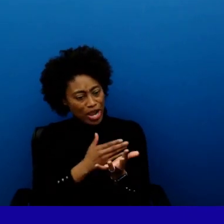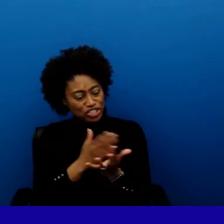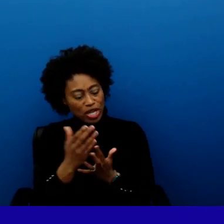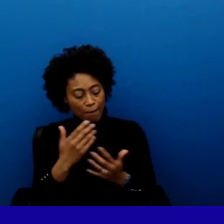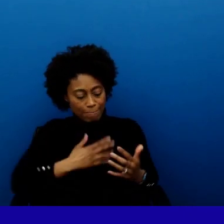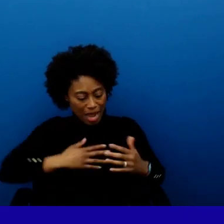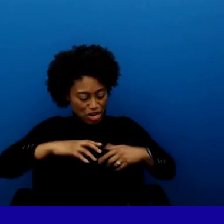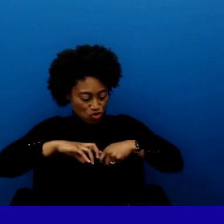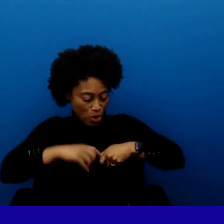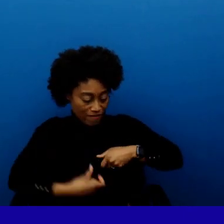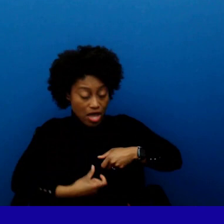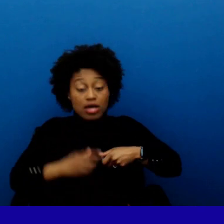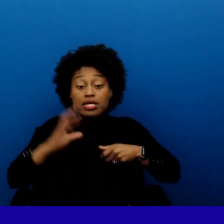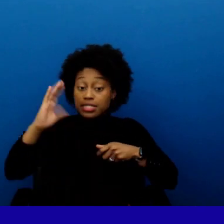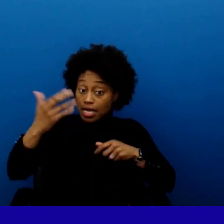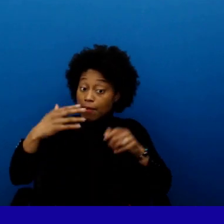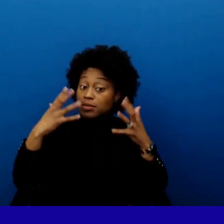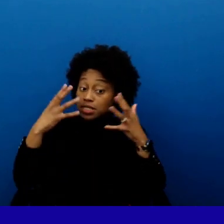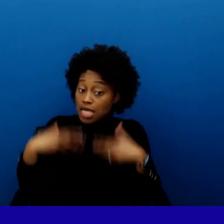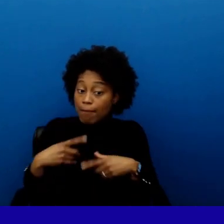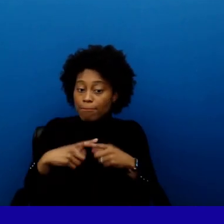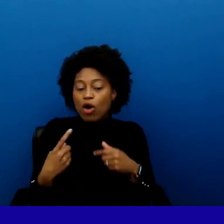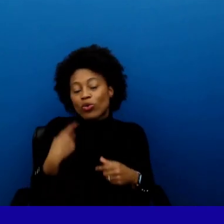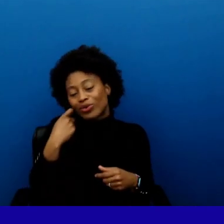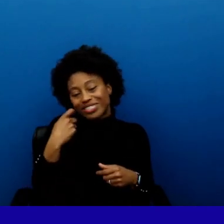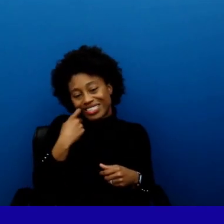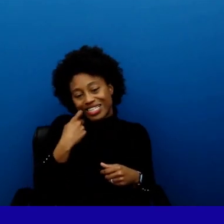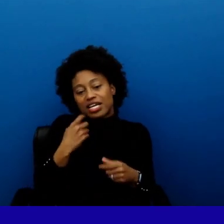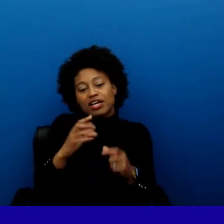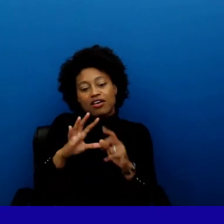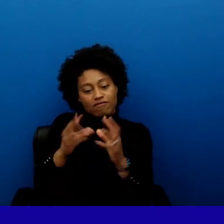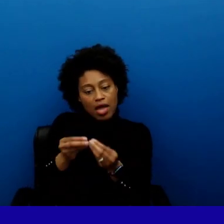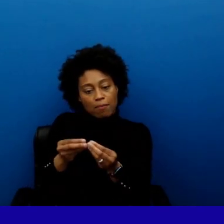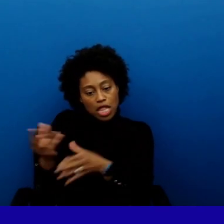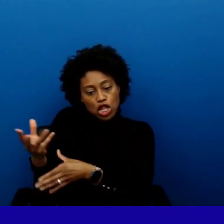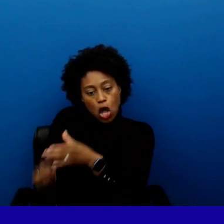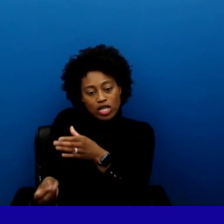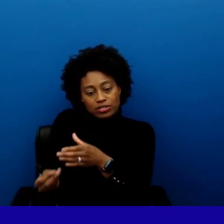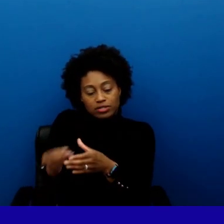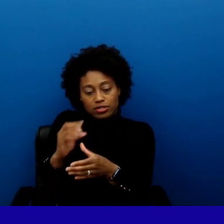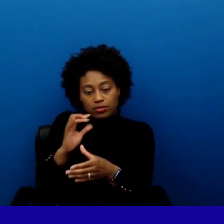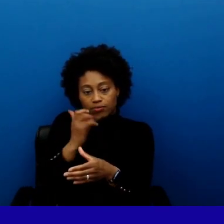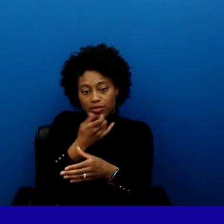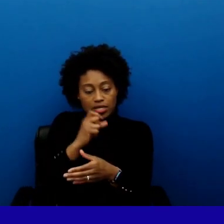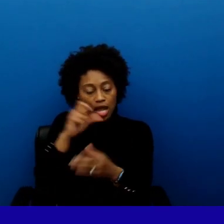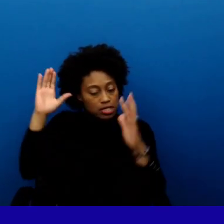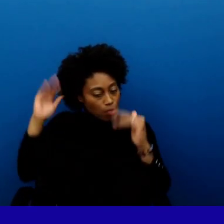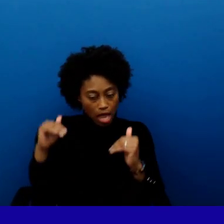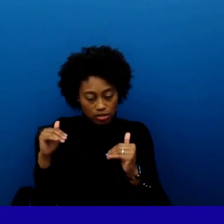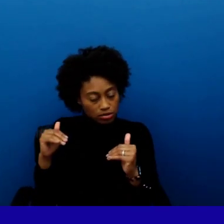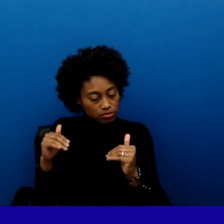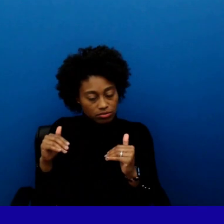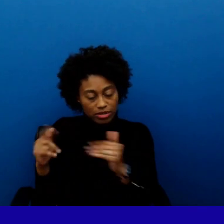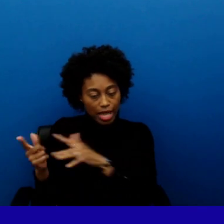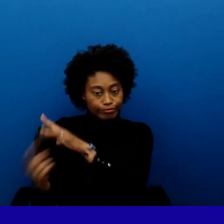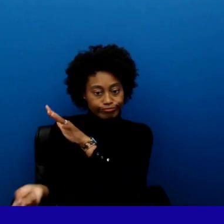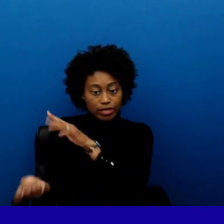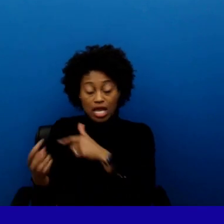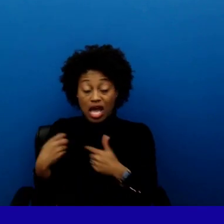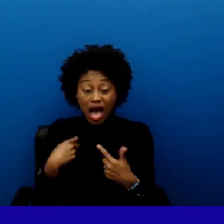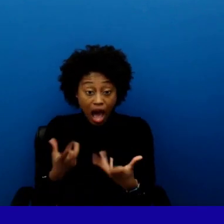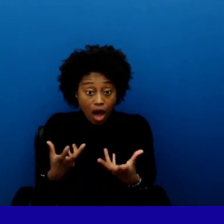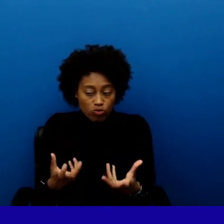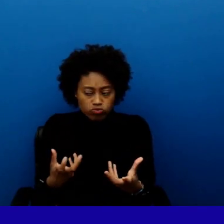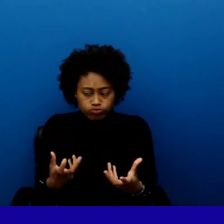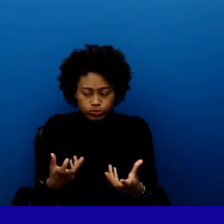of grief, which may sound sad, but I had a familiar family lost unexpected earlier